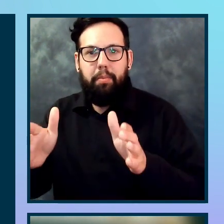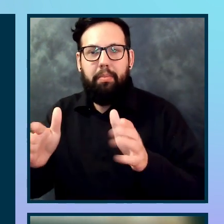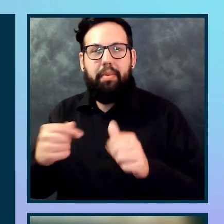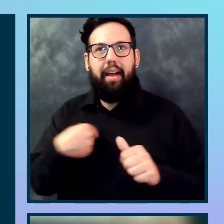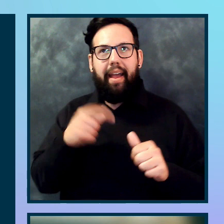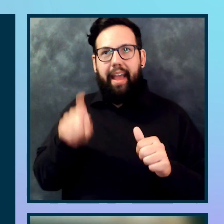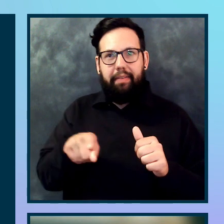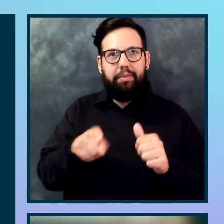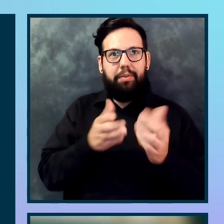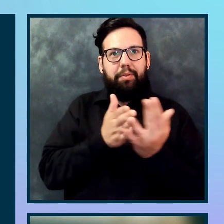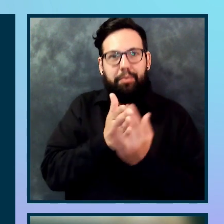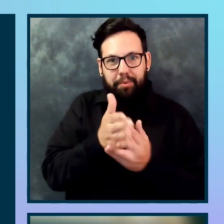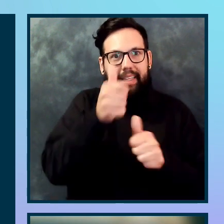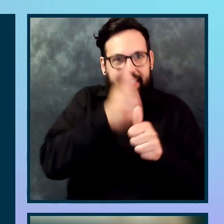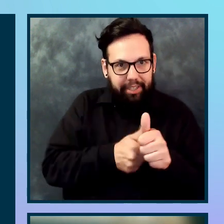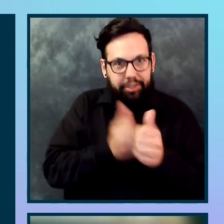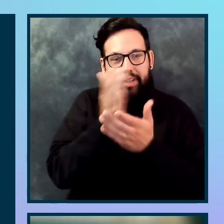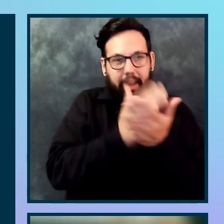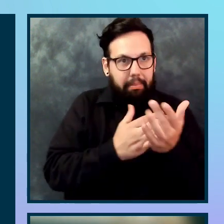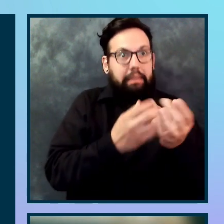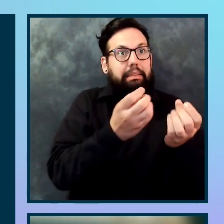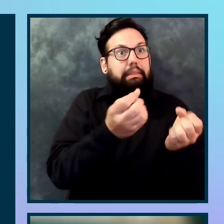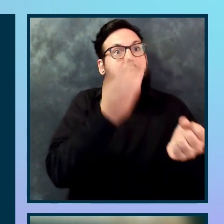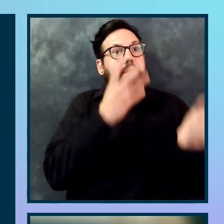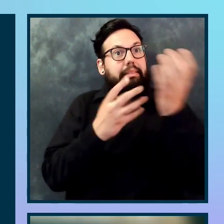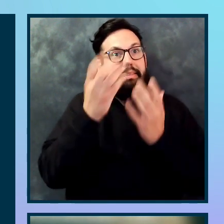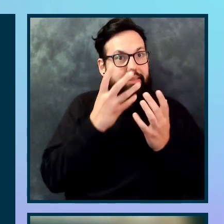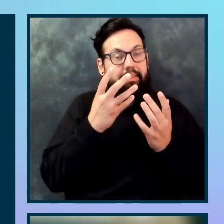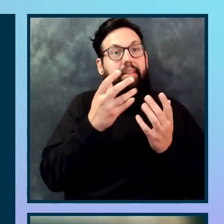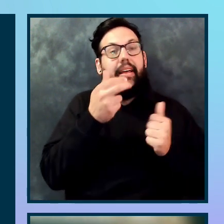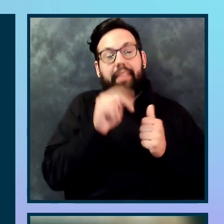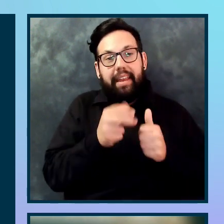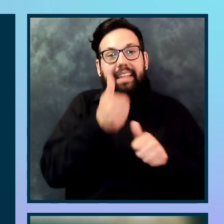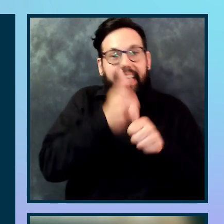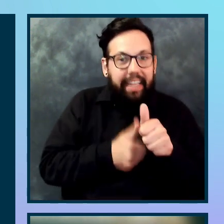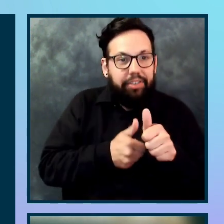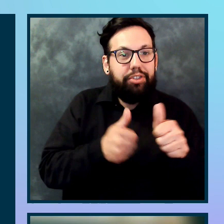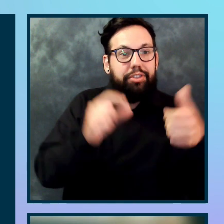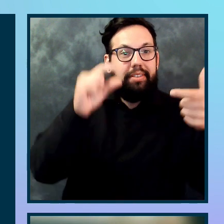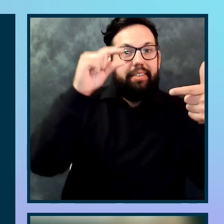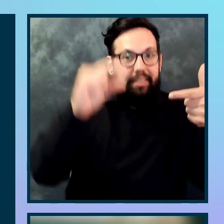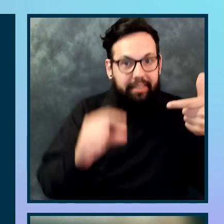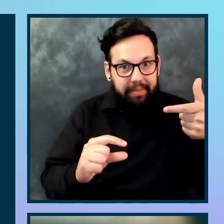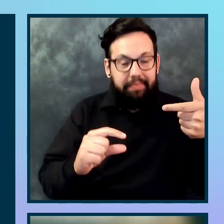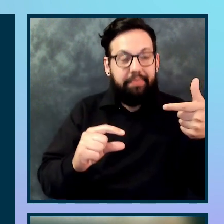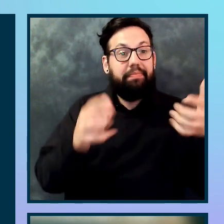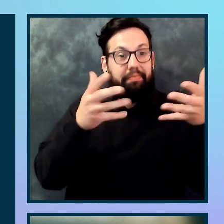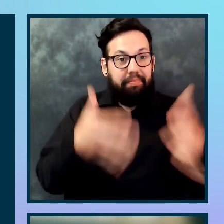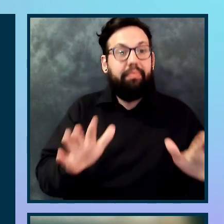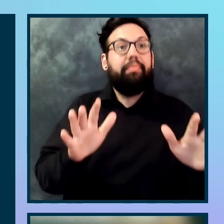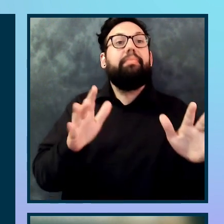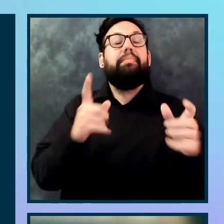heading, hear it. Then I'm going to go through each tile after that. And then I'm going to go to my